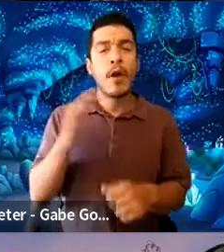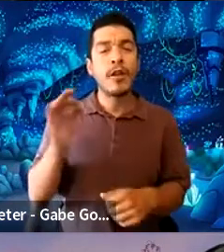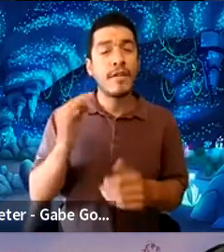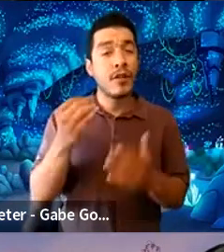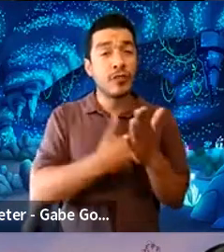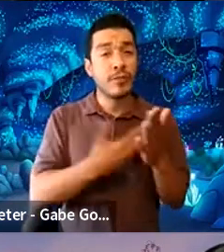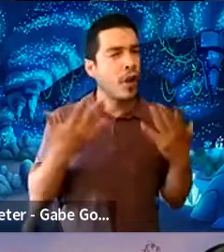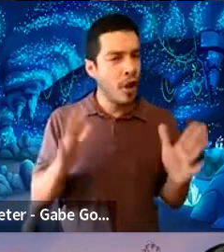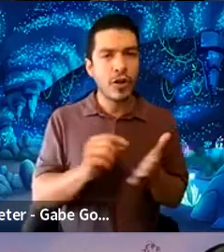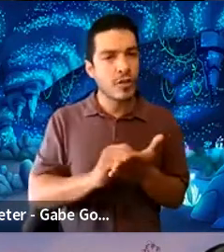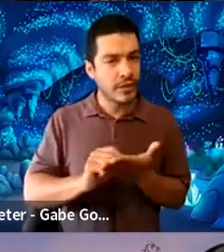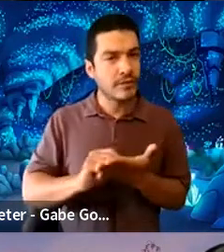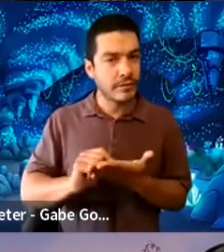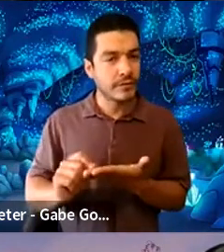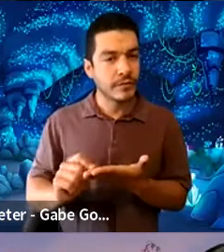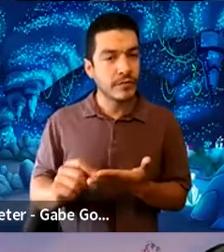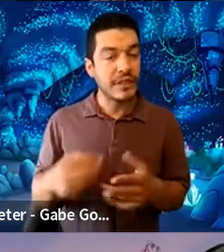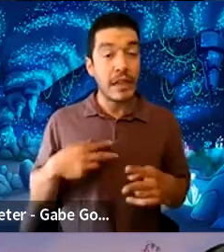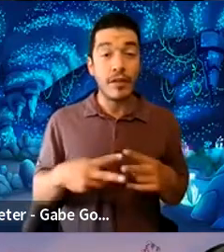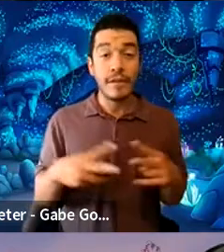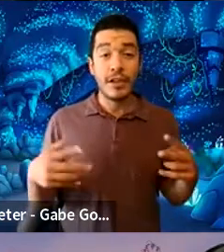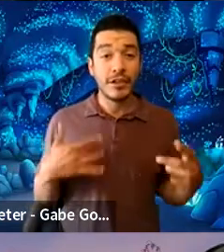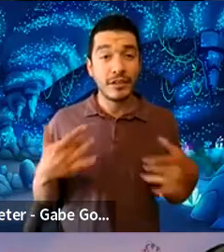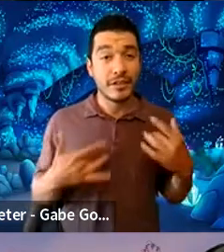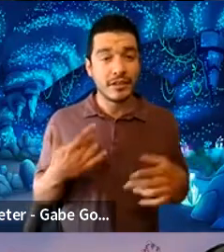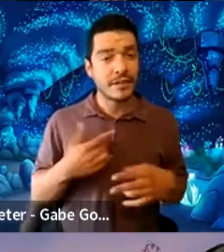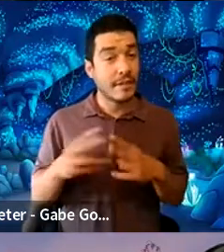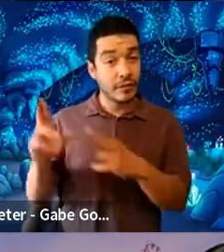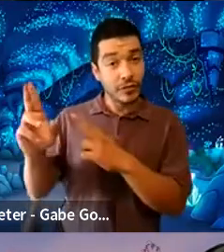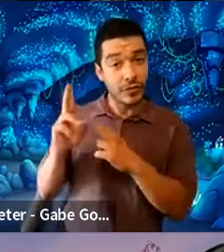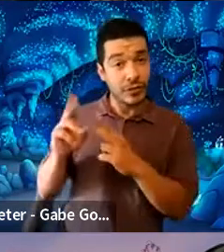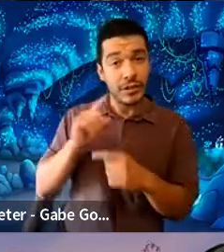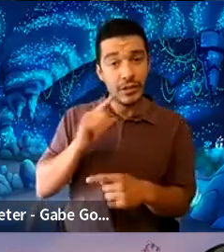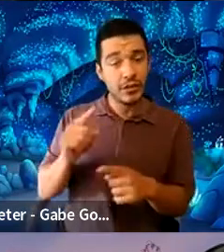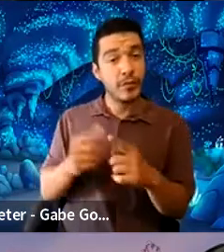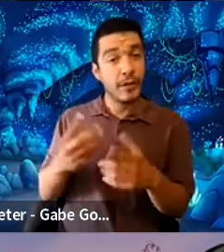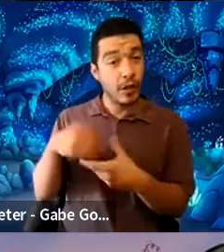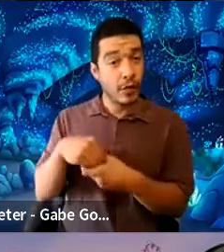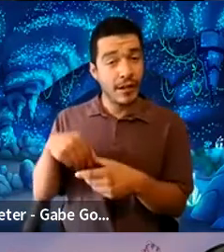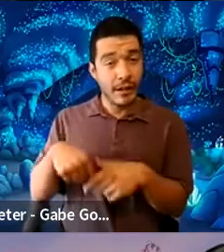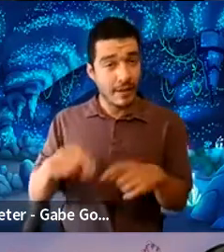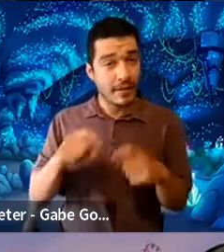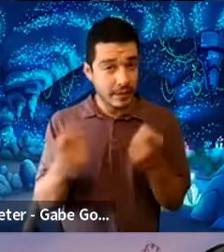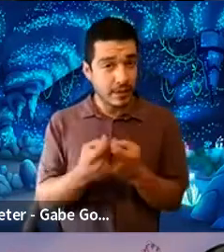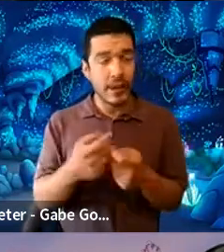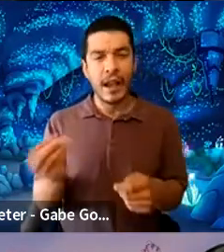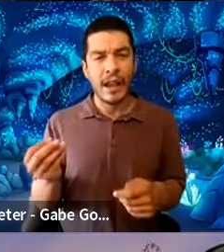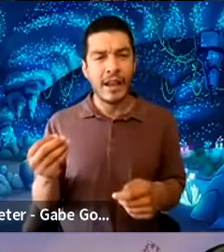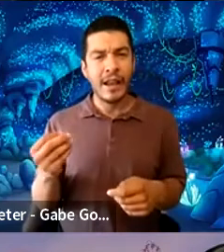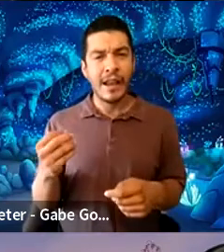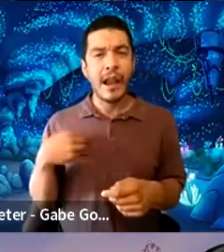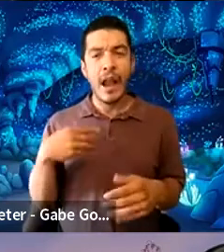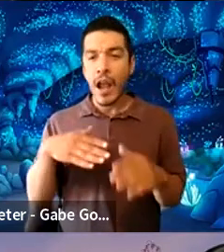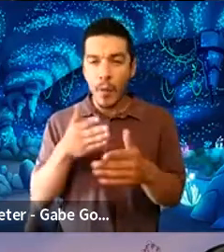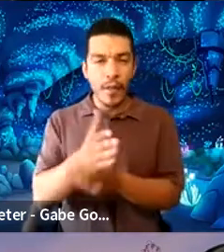written. And I was very excited, very honored, actually, to be included in this team, and went through all of the